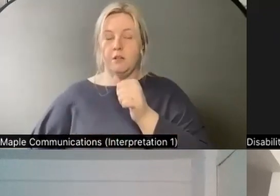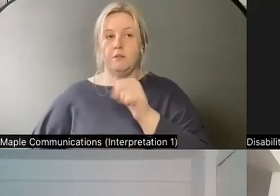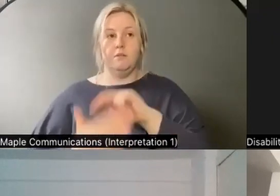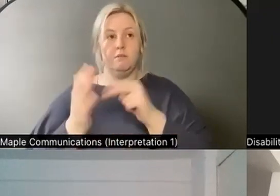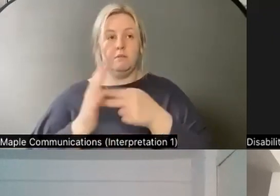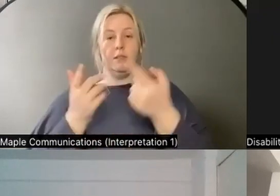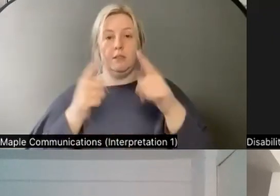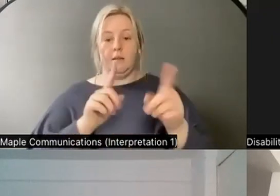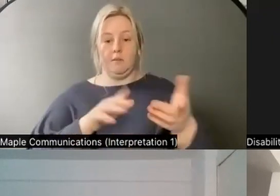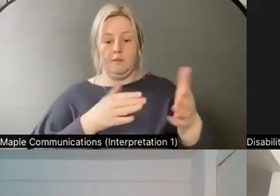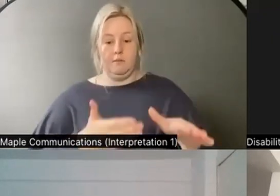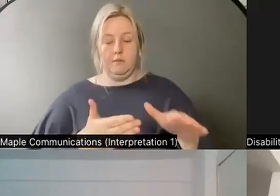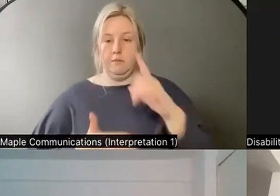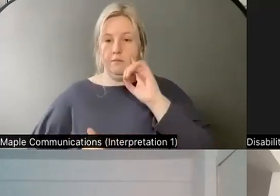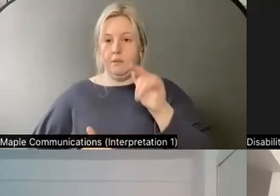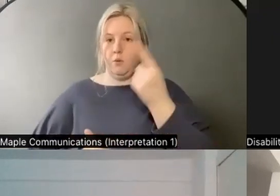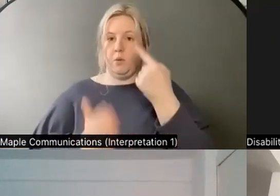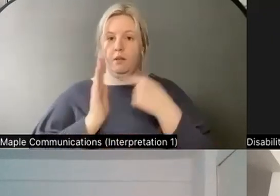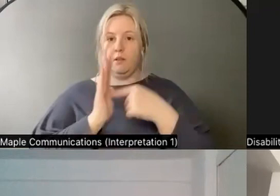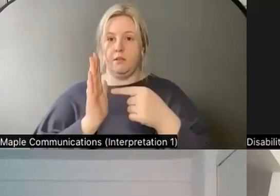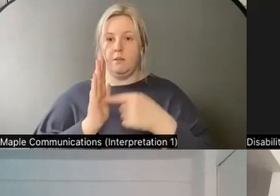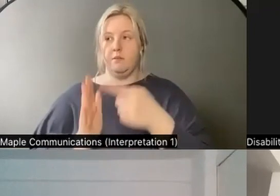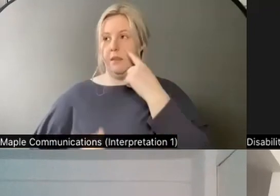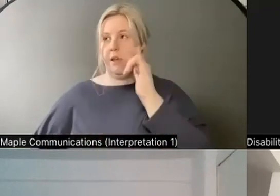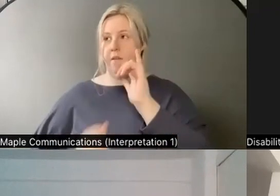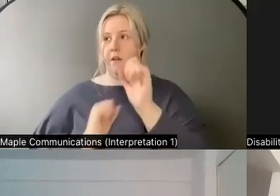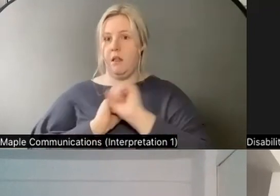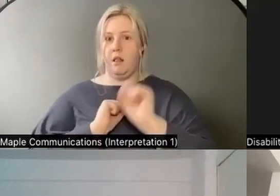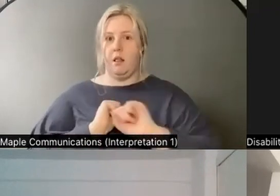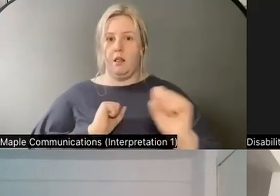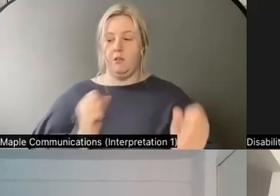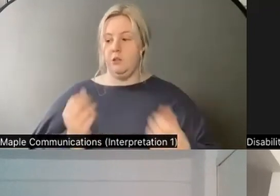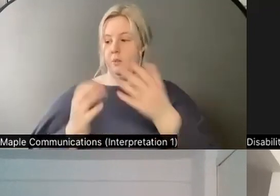And I think I've spoken too long, so I'll leave it there.